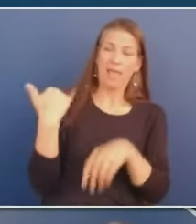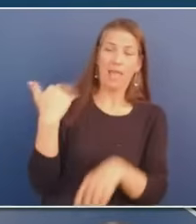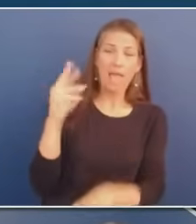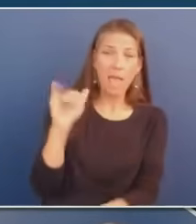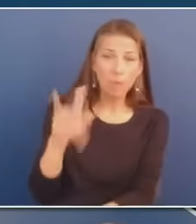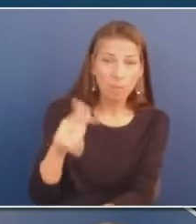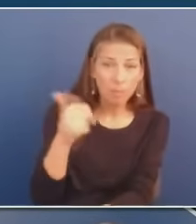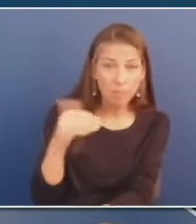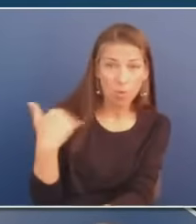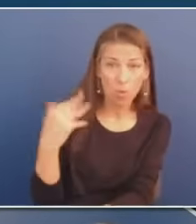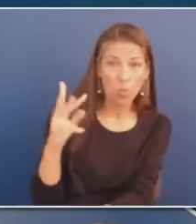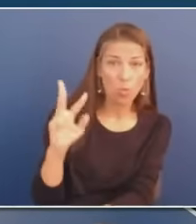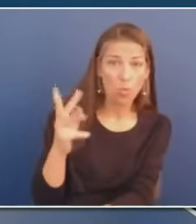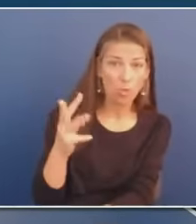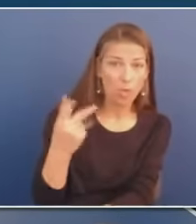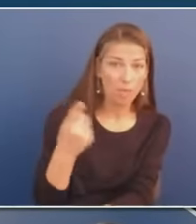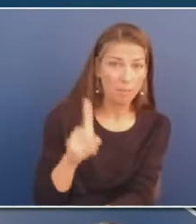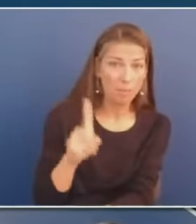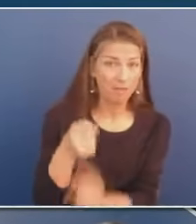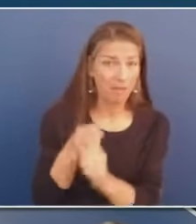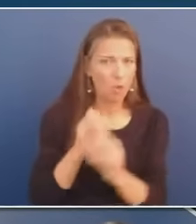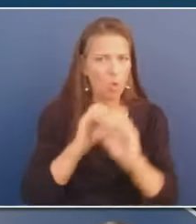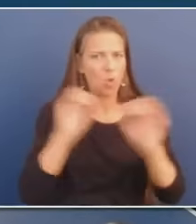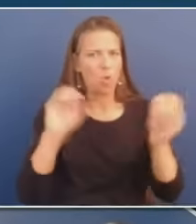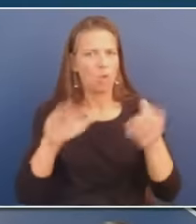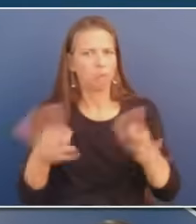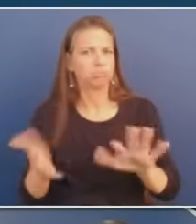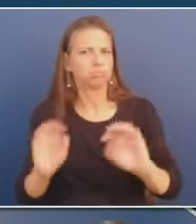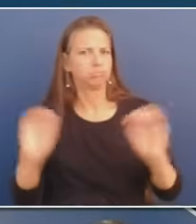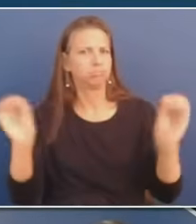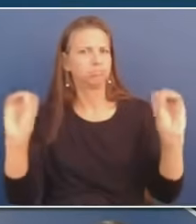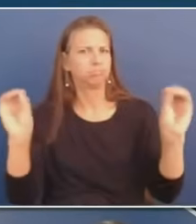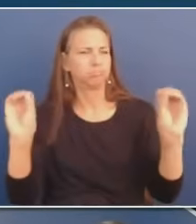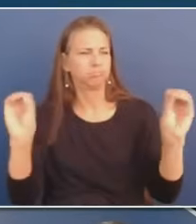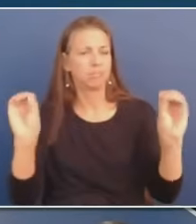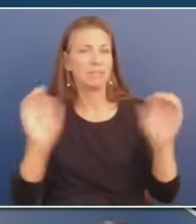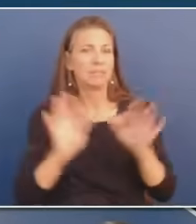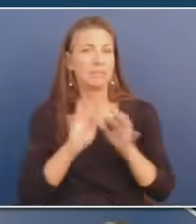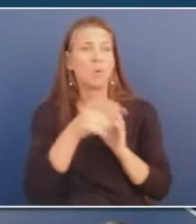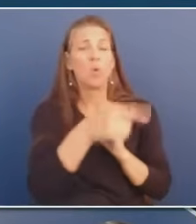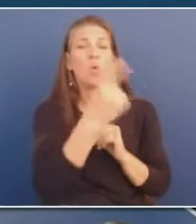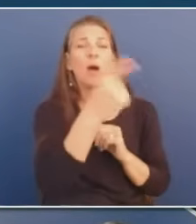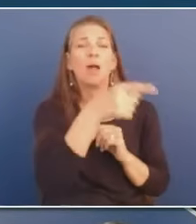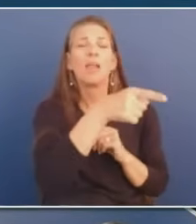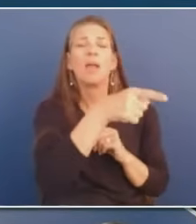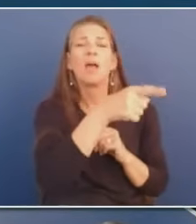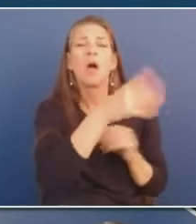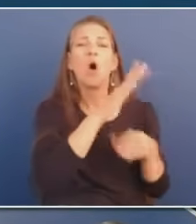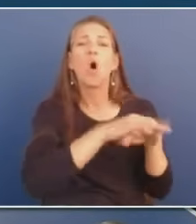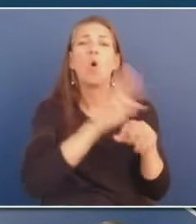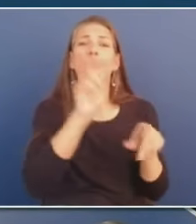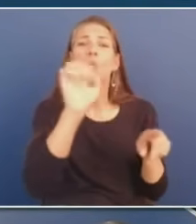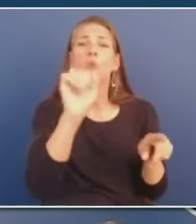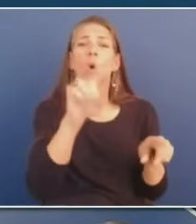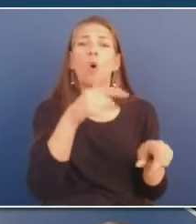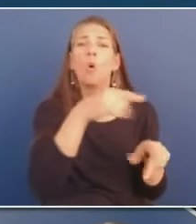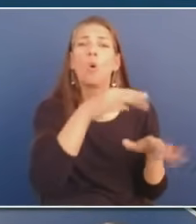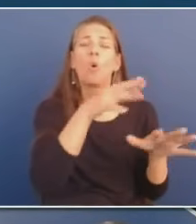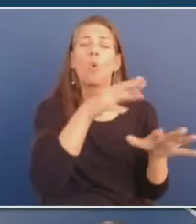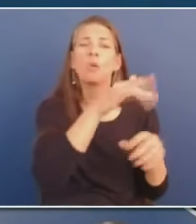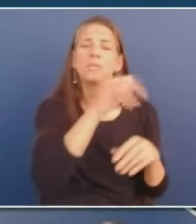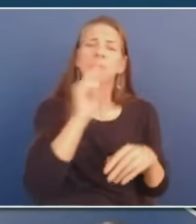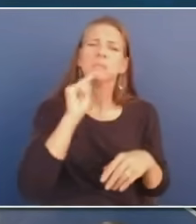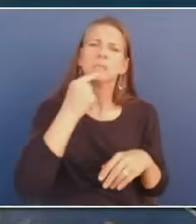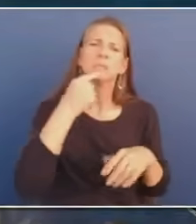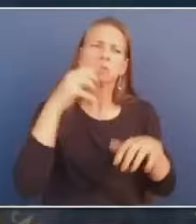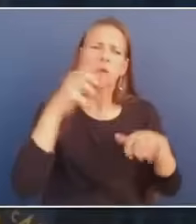during the tornadoes. We lost them during that initial squall when they were out on the roads, and just that intense rain caused a